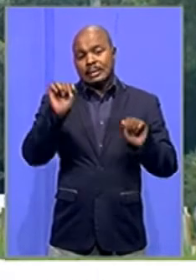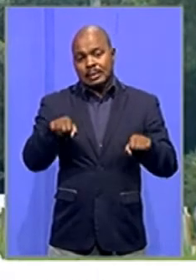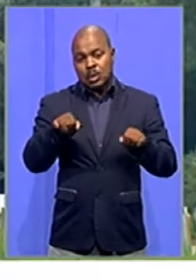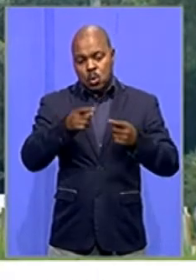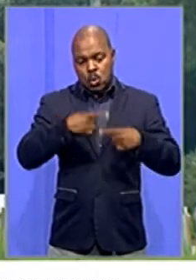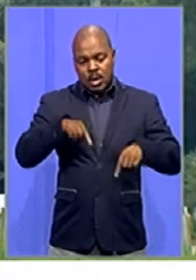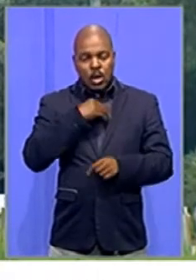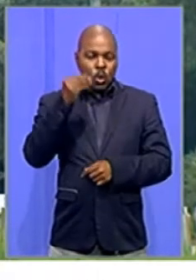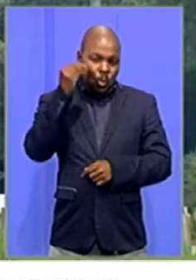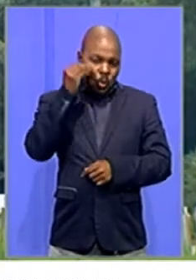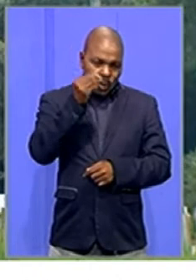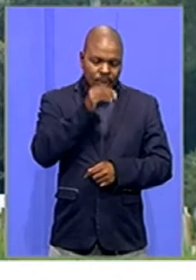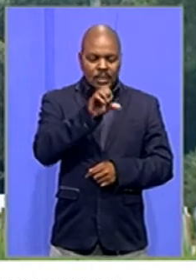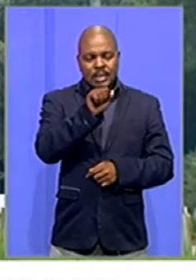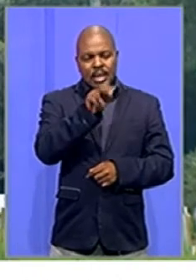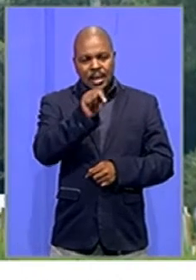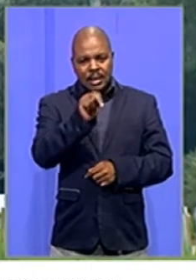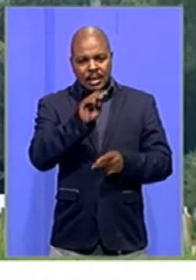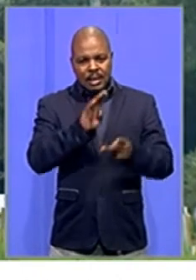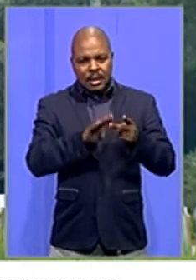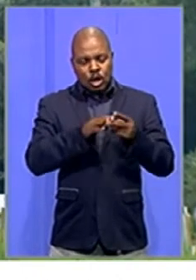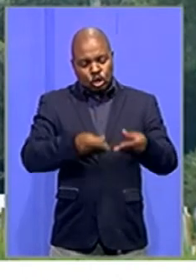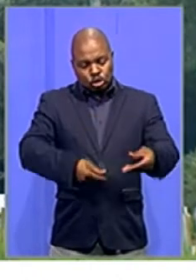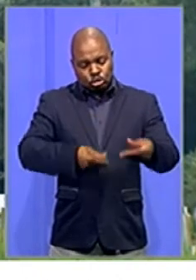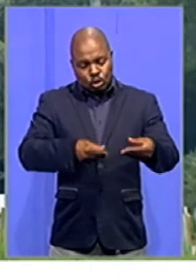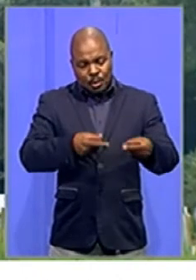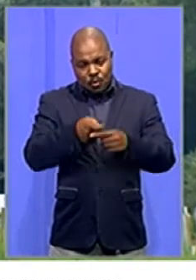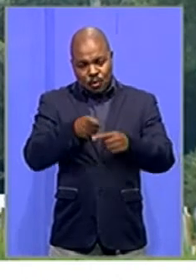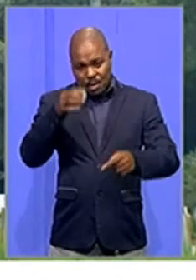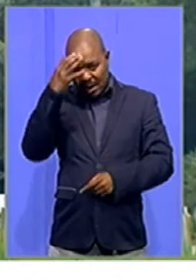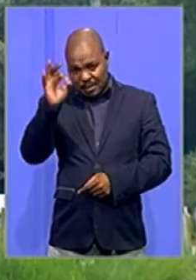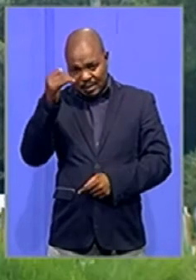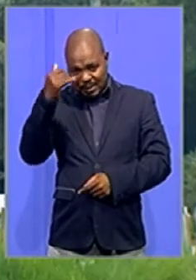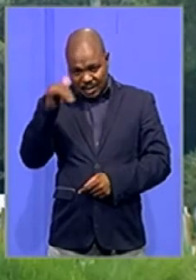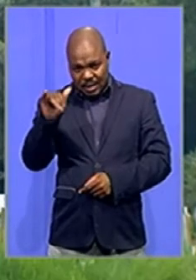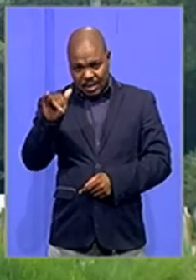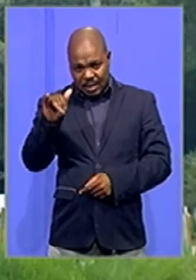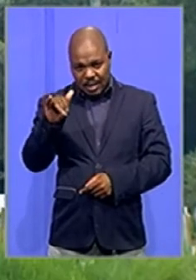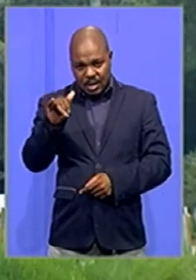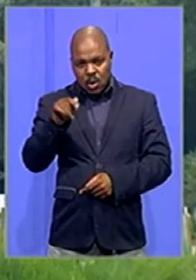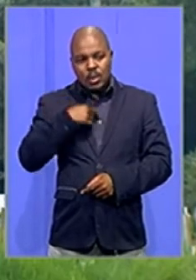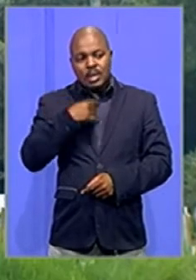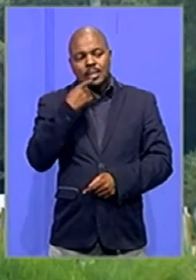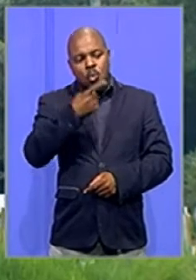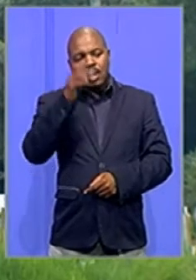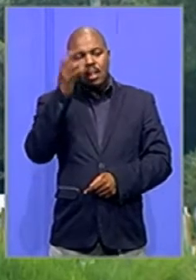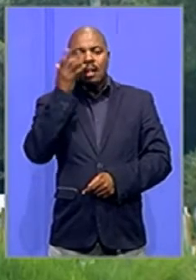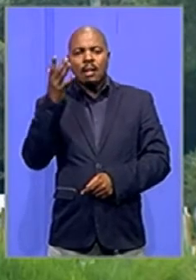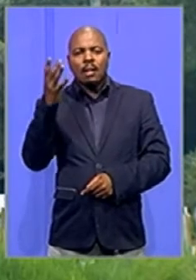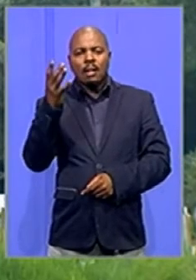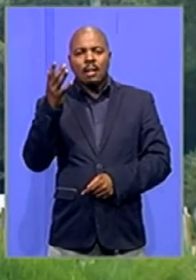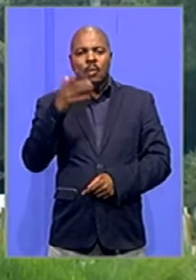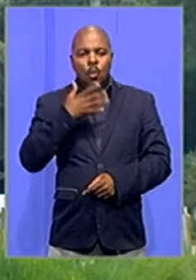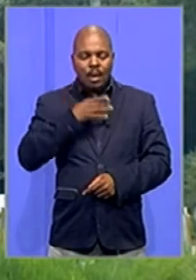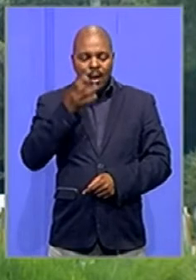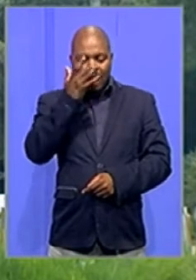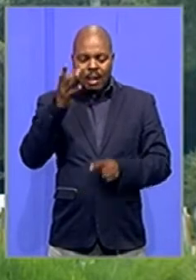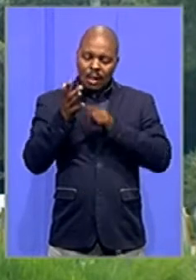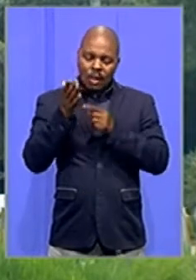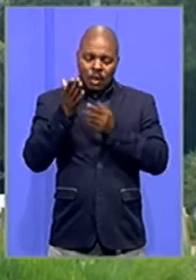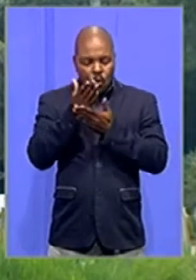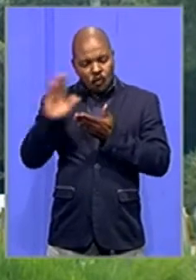ourselves Khoisan, in the documents of government we still classified as colored. So we need the colored word to be removed